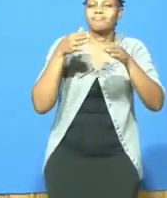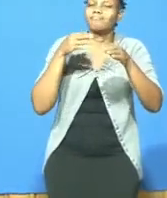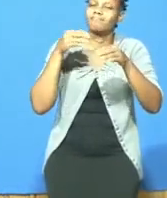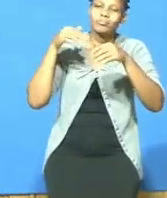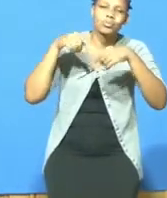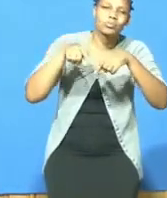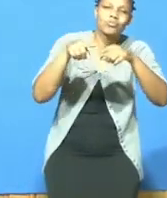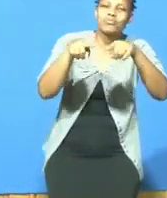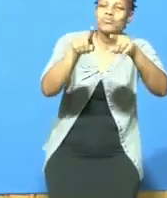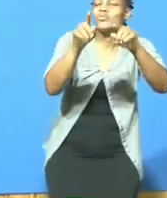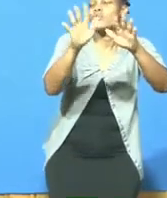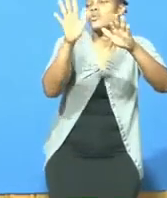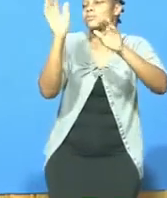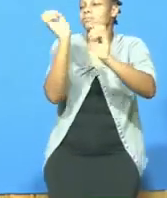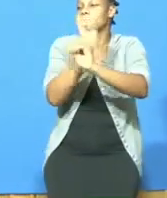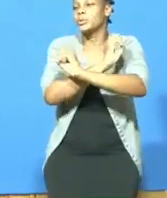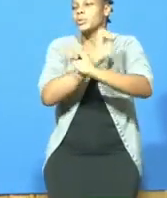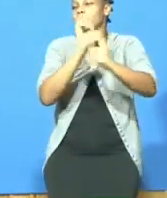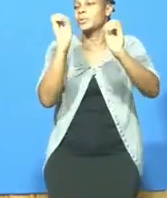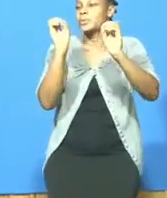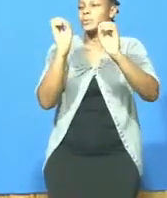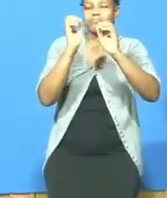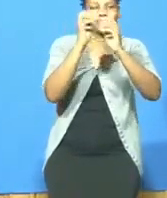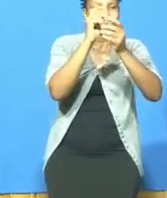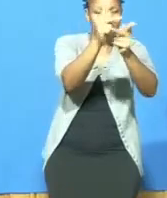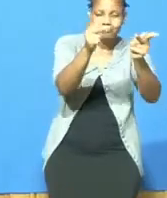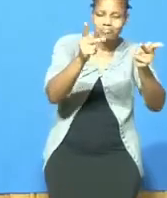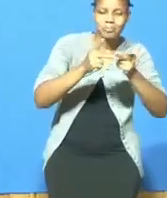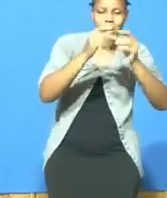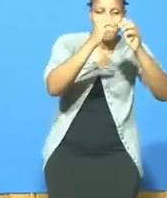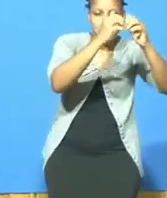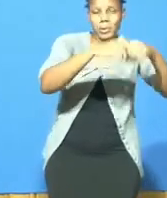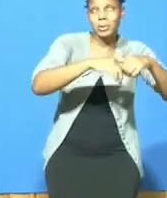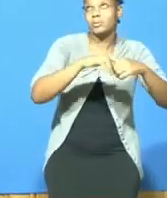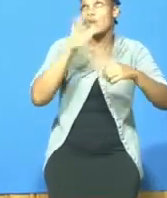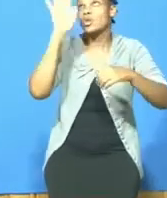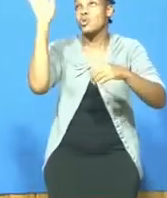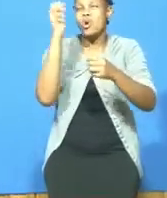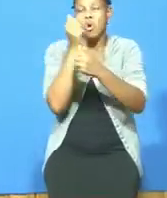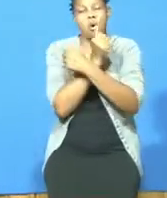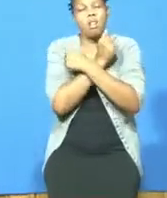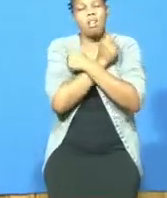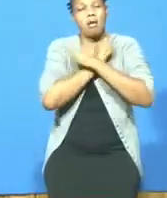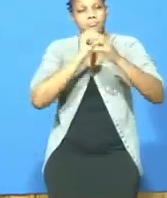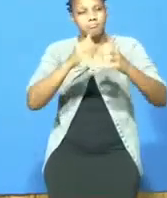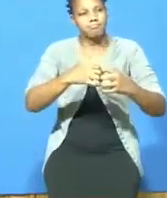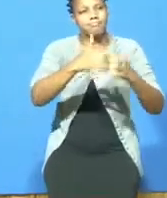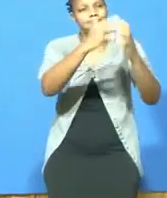Won't